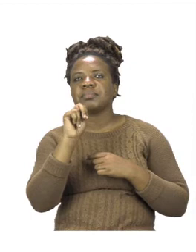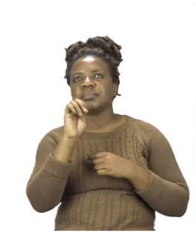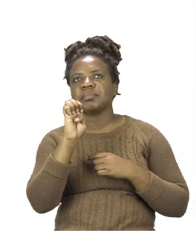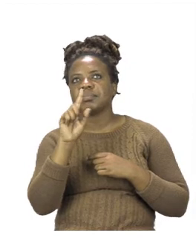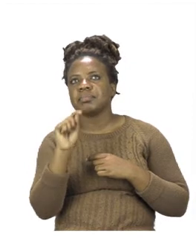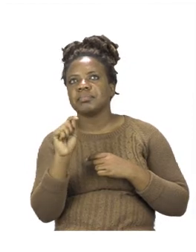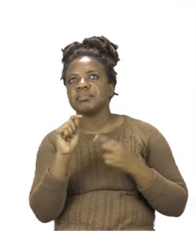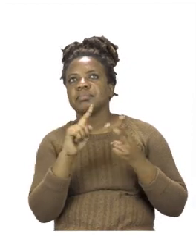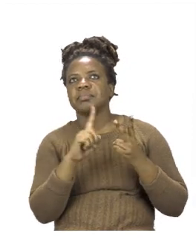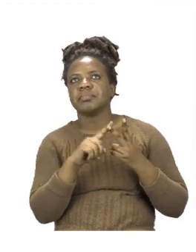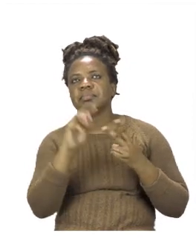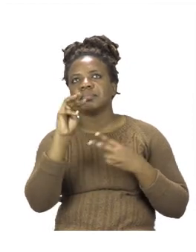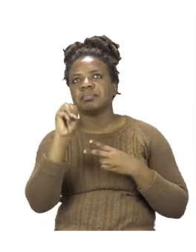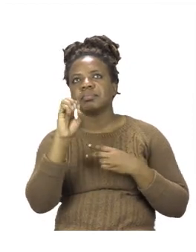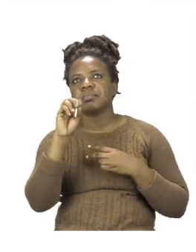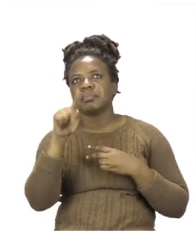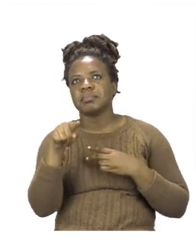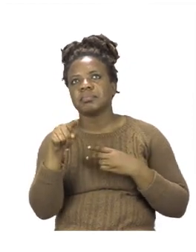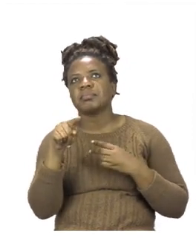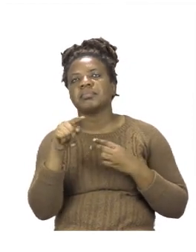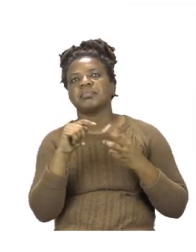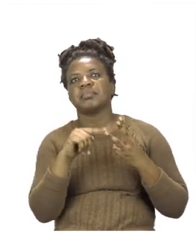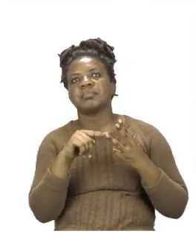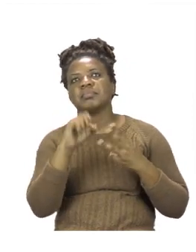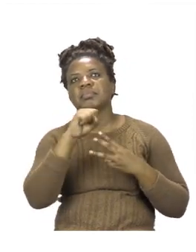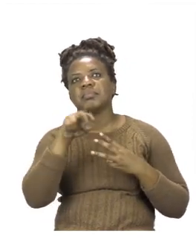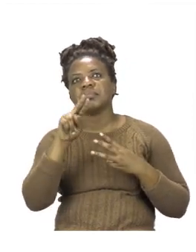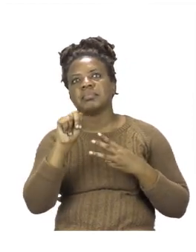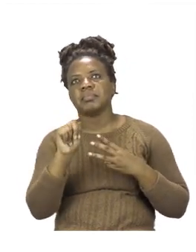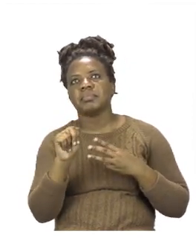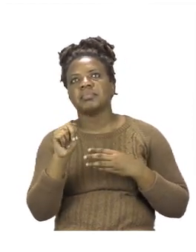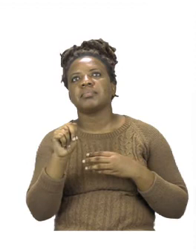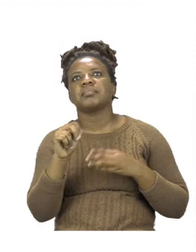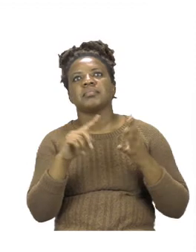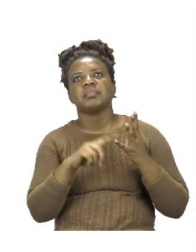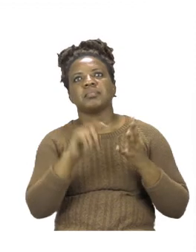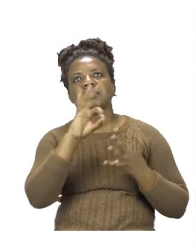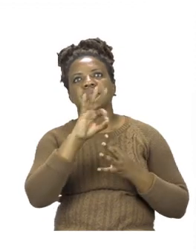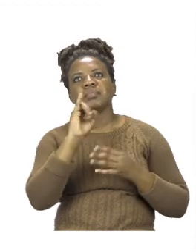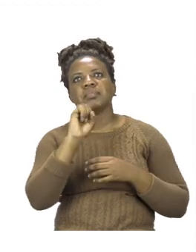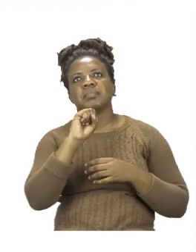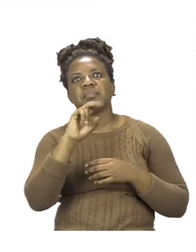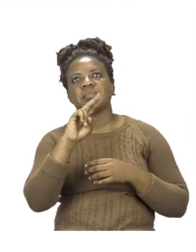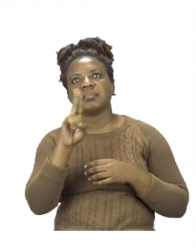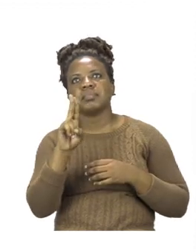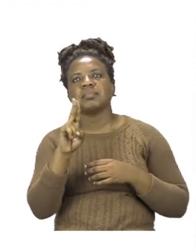mop, sun, fish, hand,